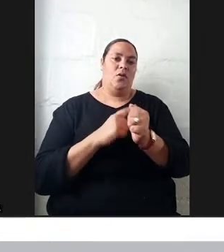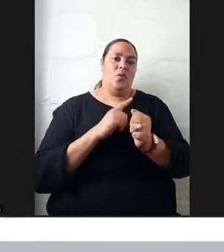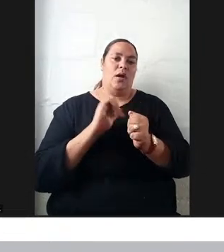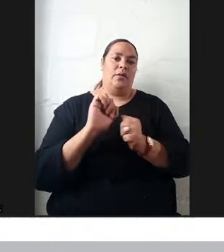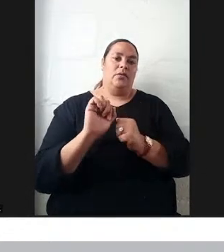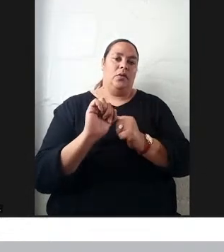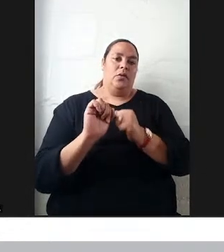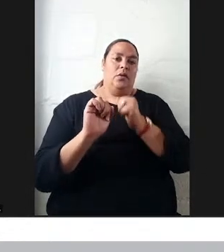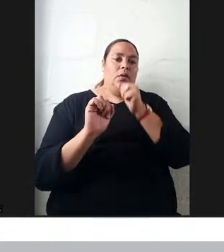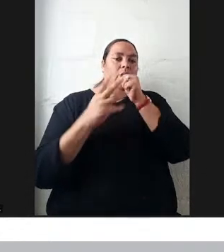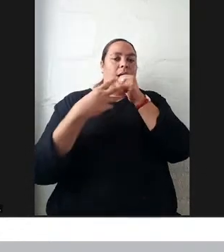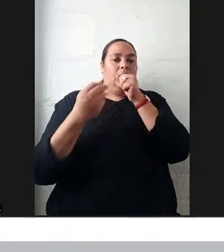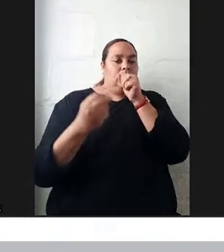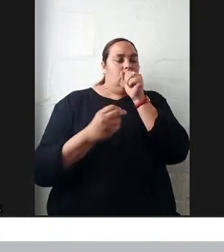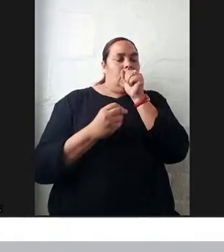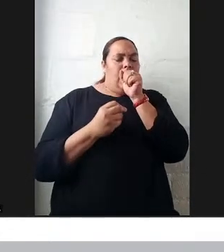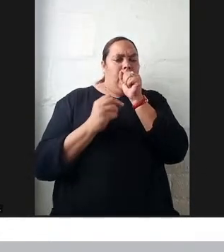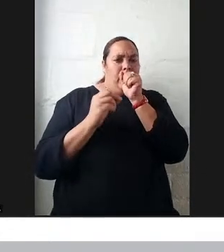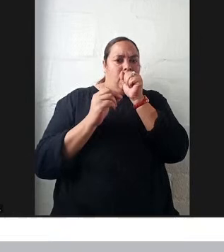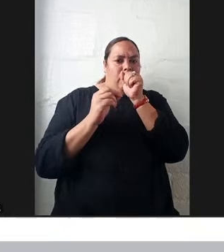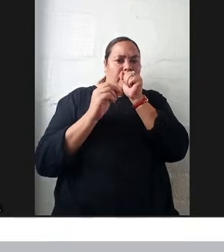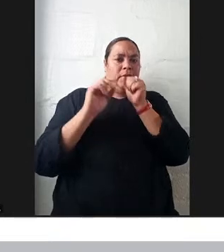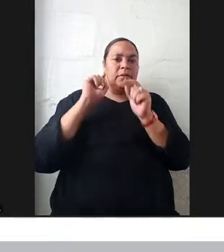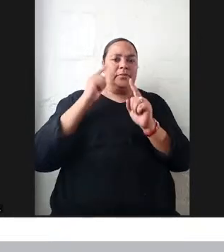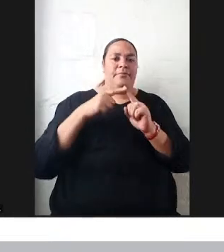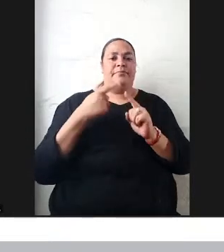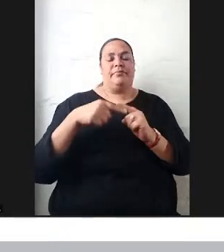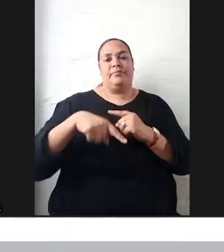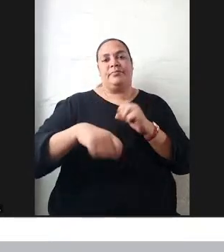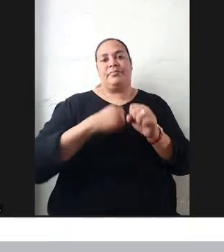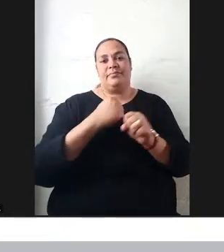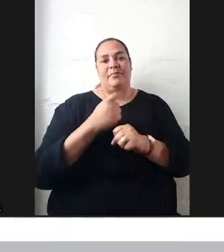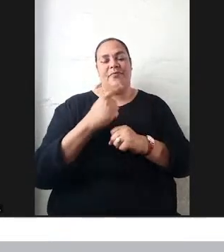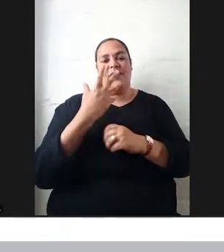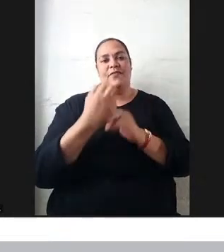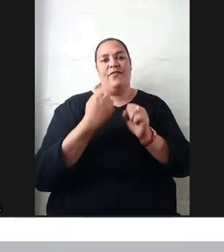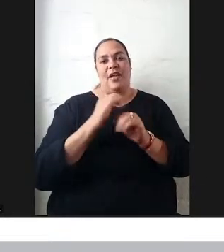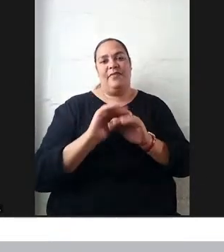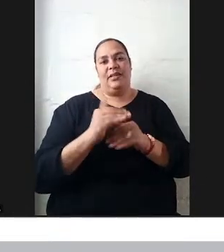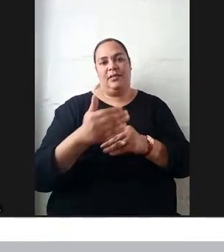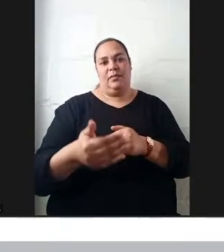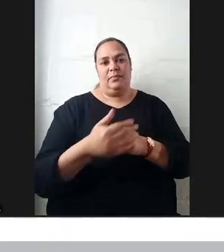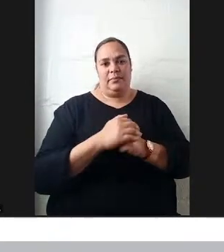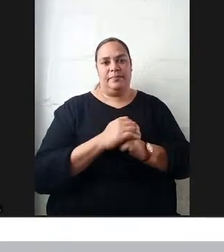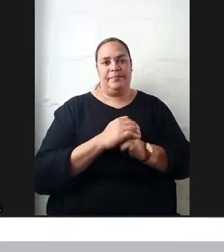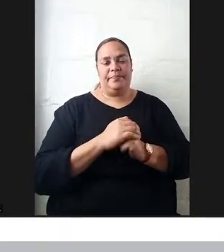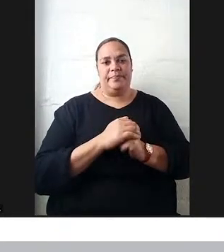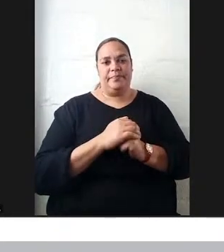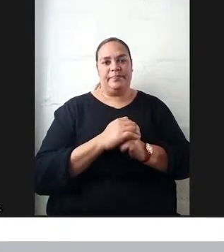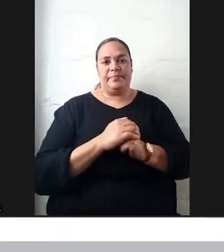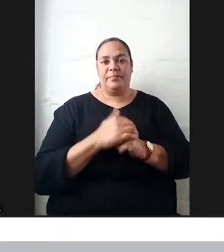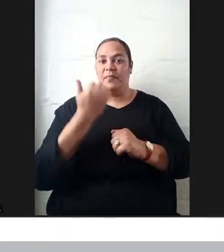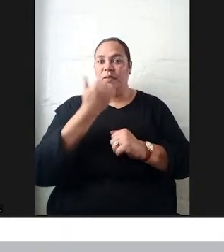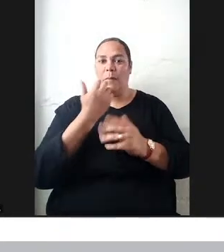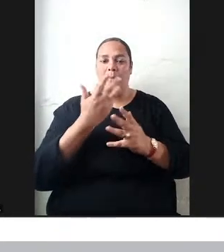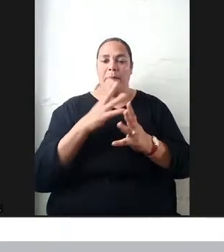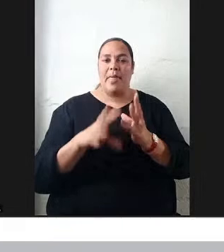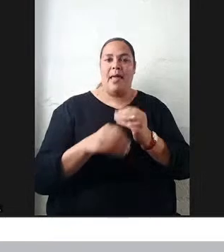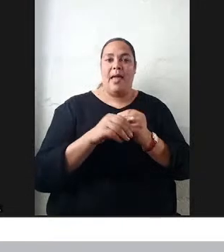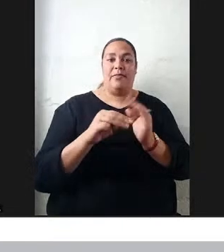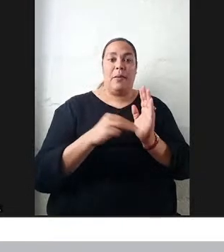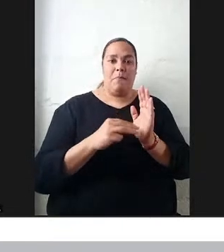as their outcome targets for each year of the 5 year period. Sorry, maybe also to add, the modeling is